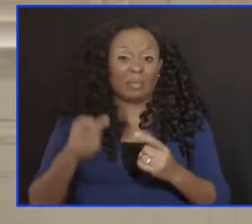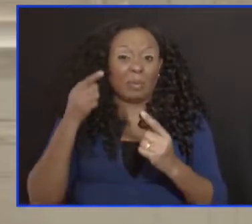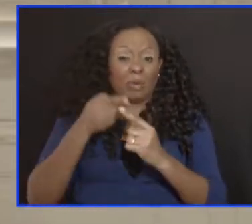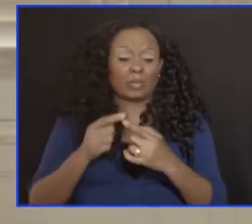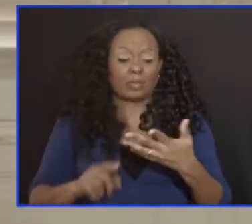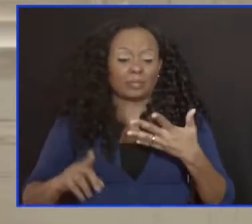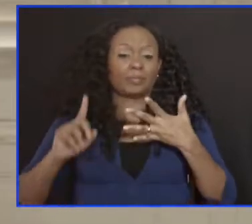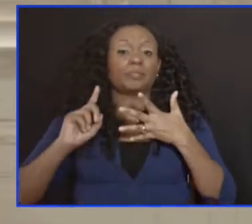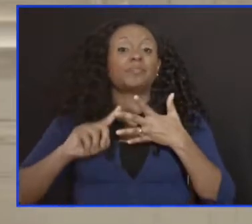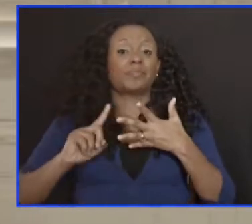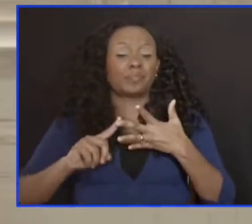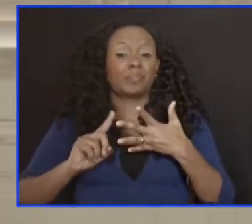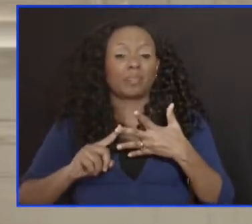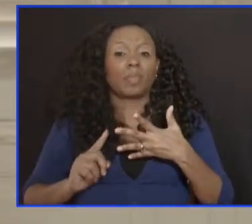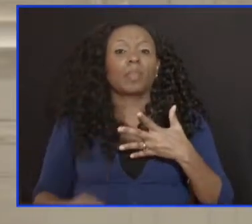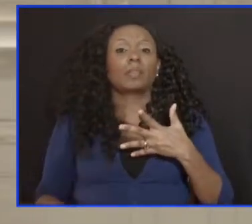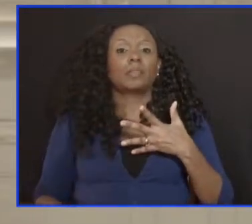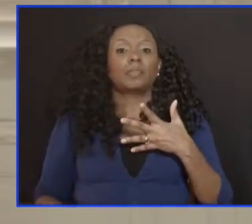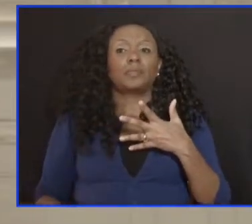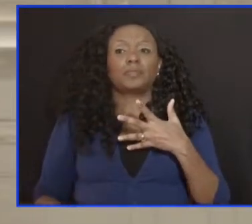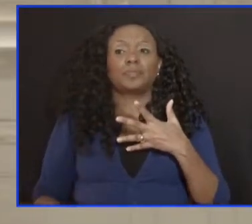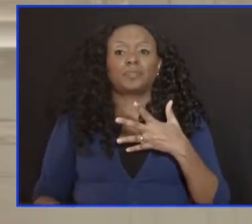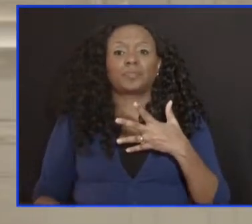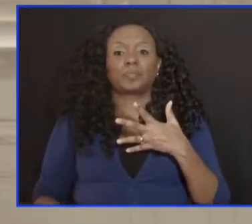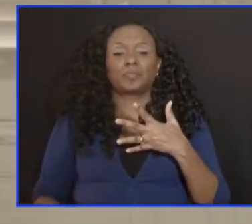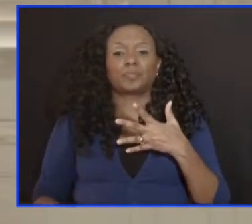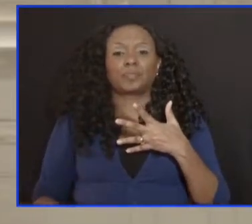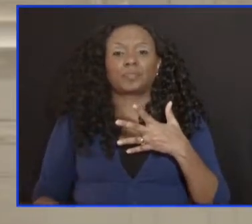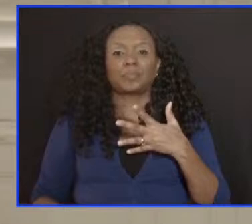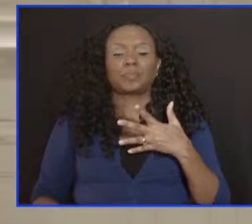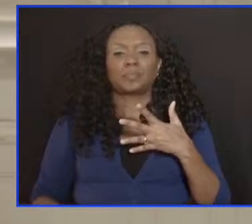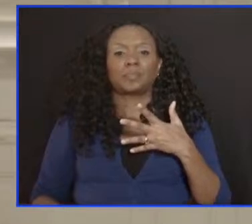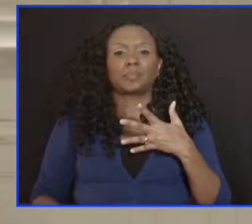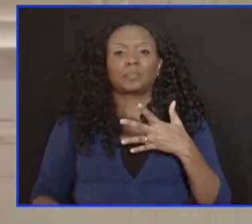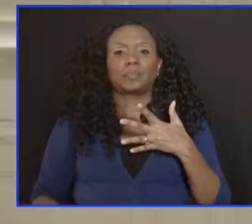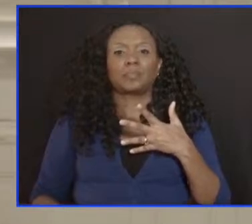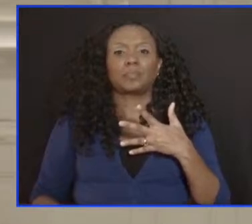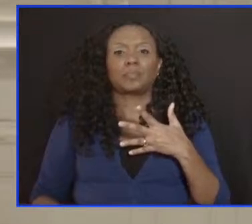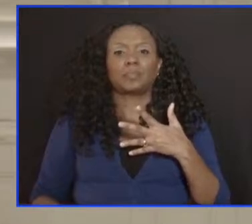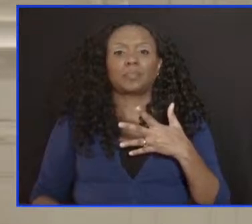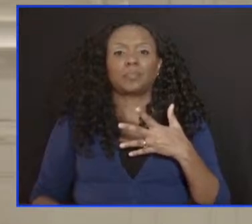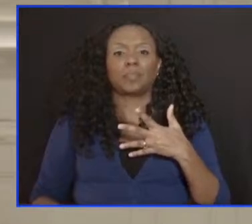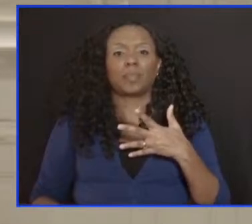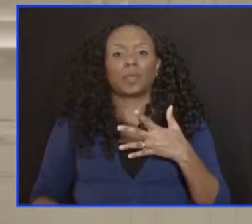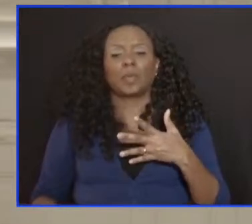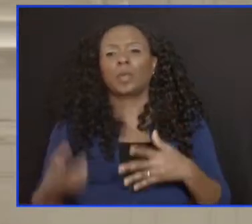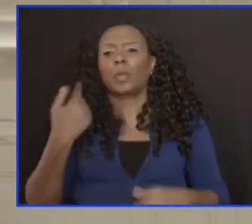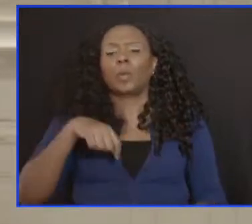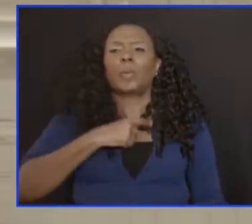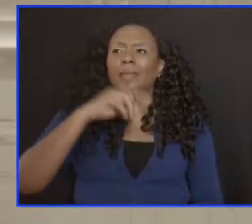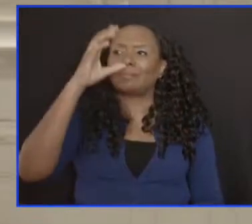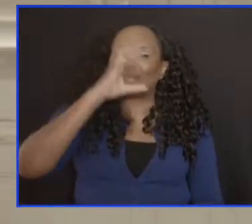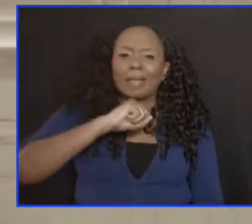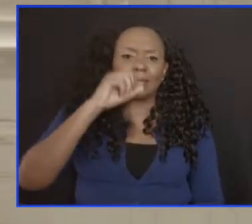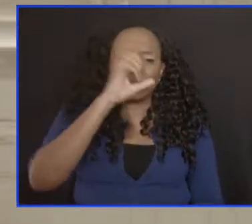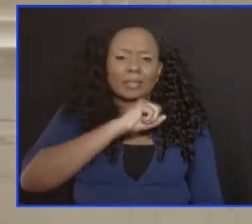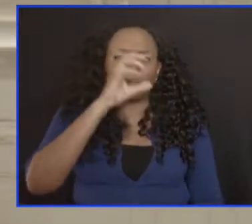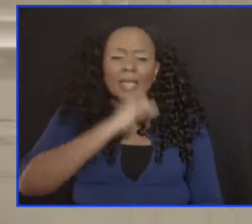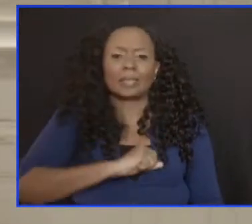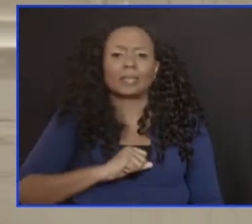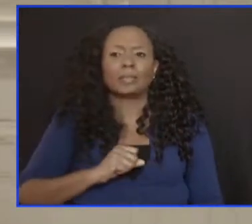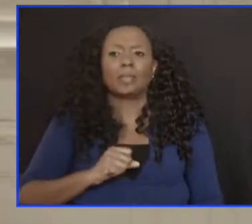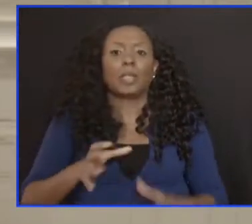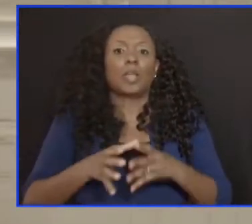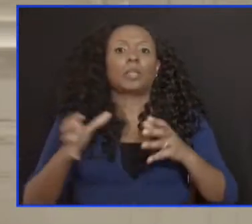we as a country never certainly got to the numbers that might have been expected. And why was that